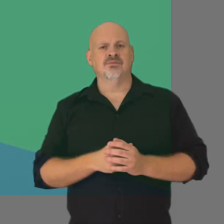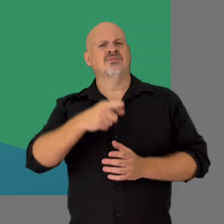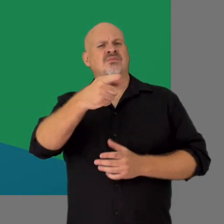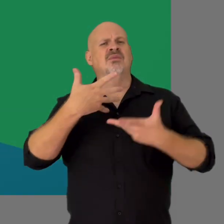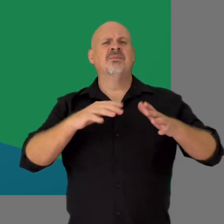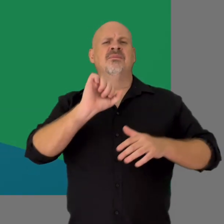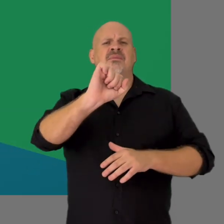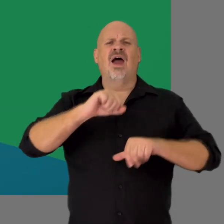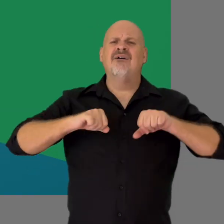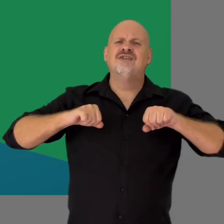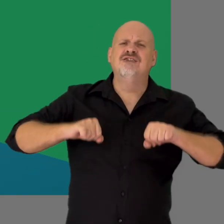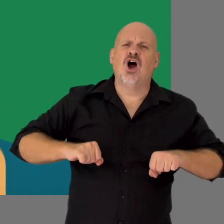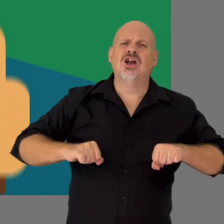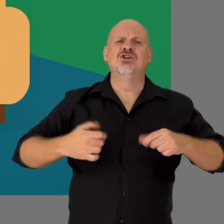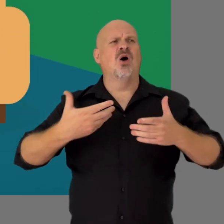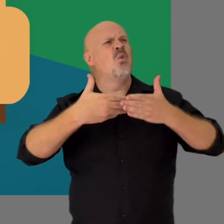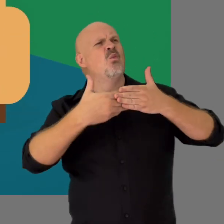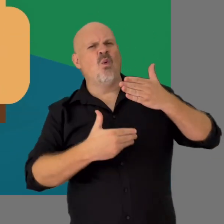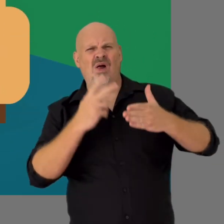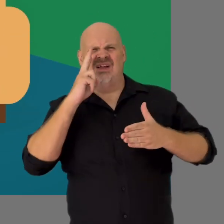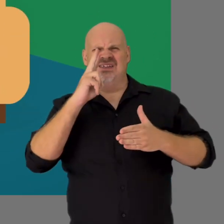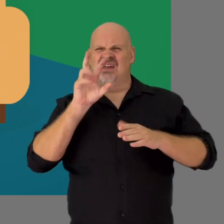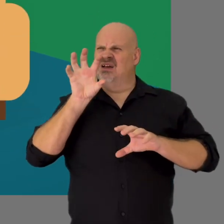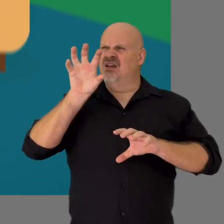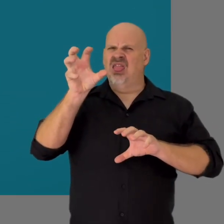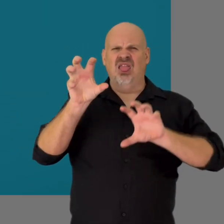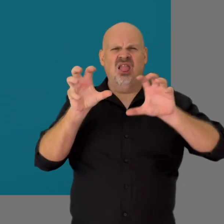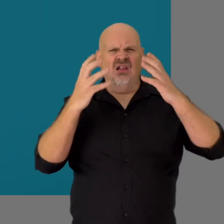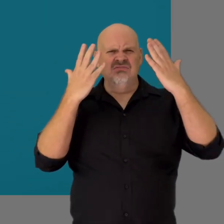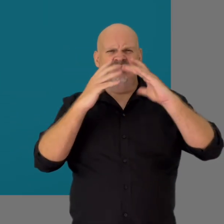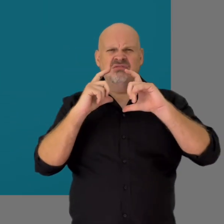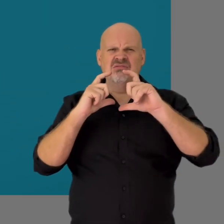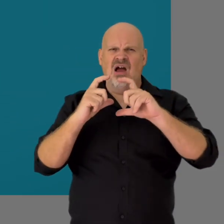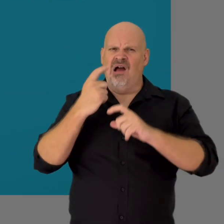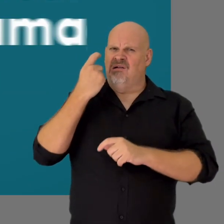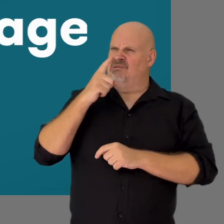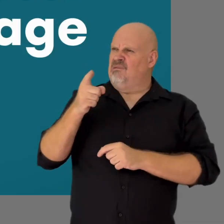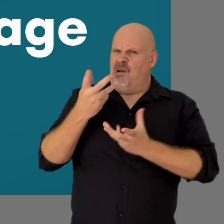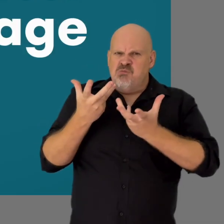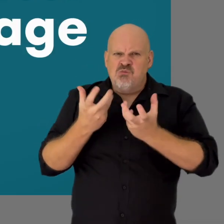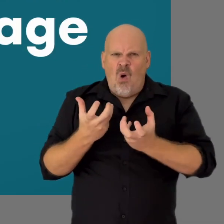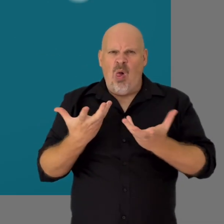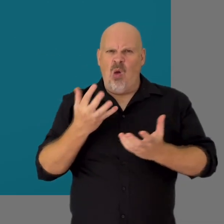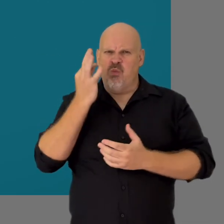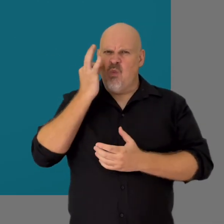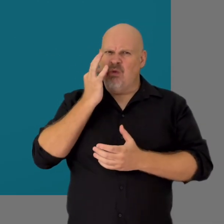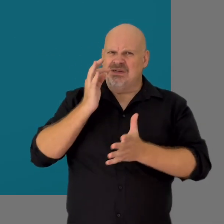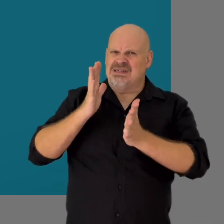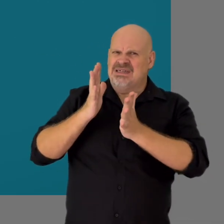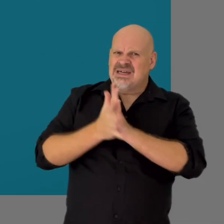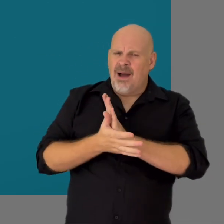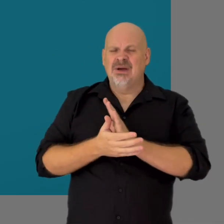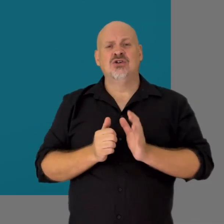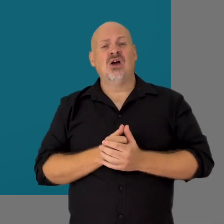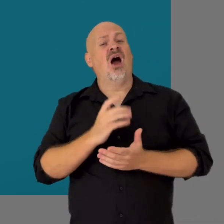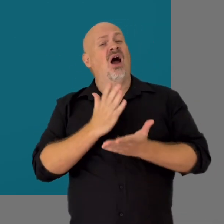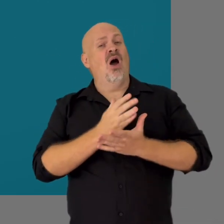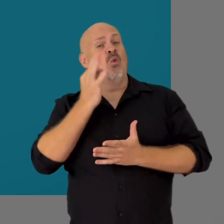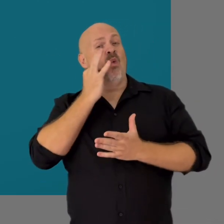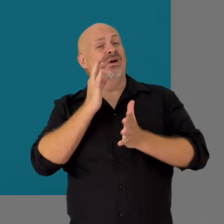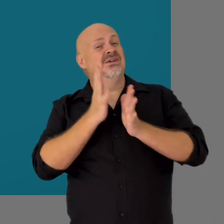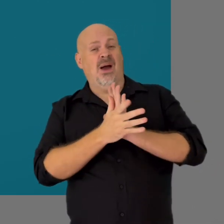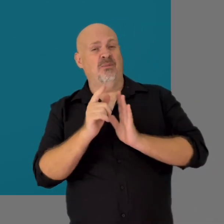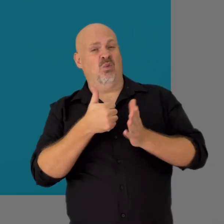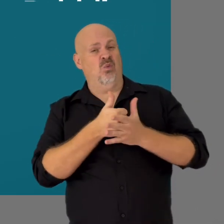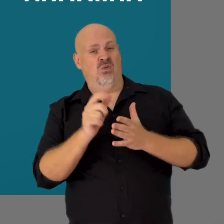Have you ever seen dark spots on the walls or furniture and wondered if they were mould or signs of water damage? Water damage usually appears